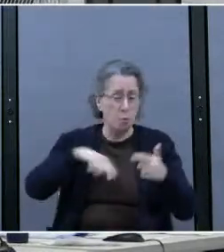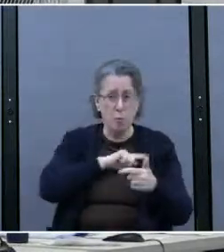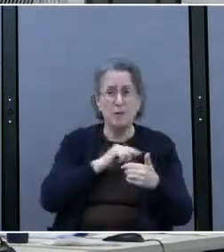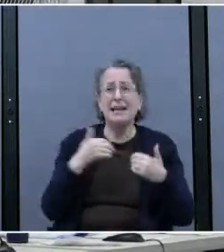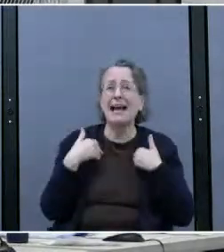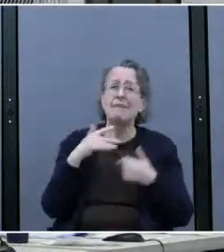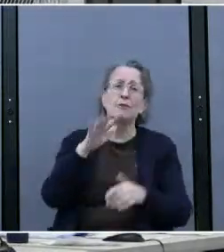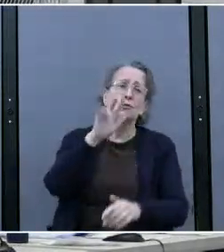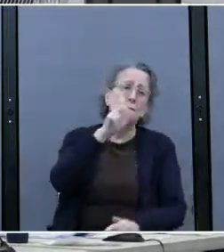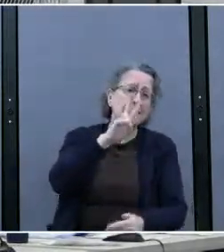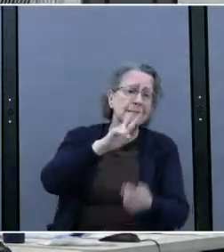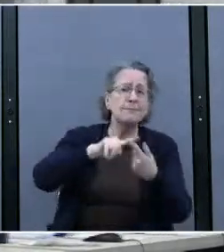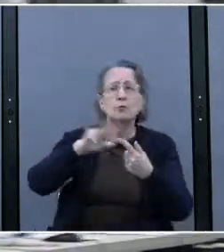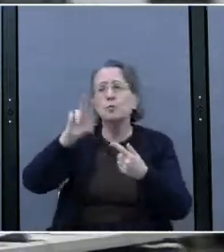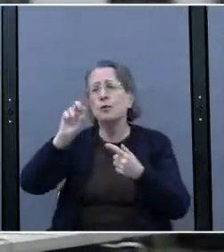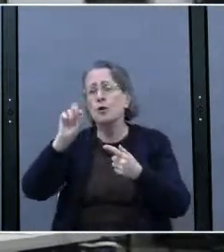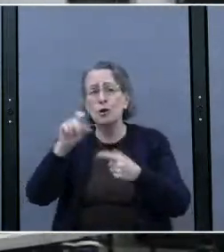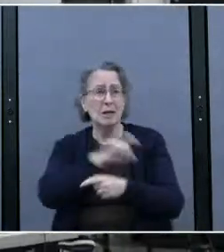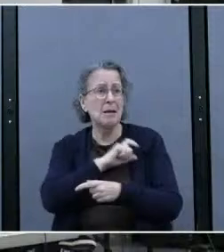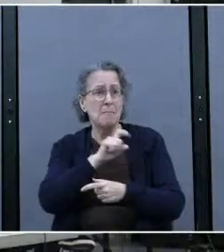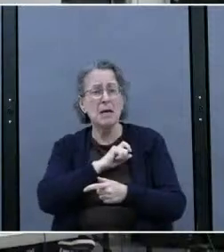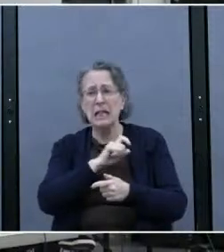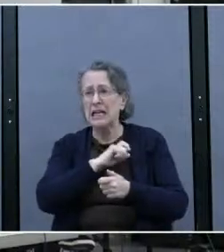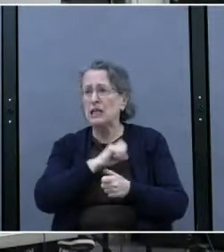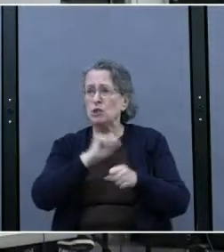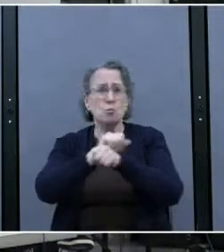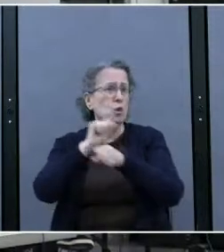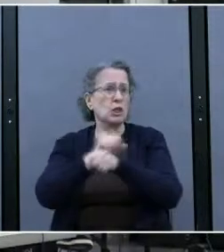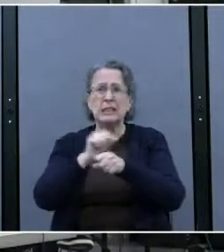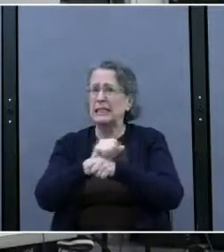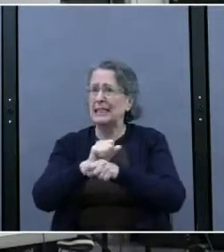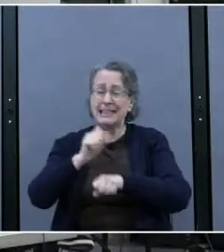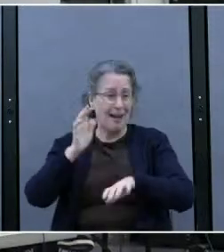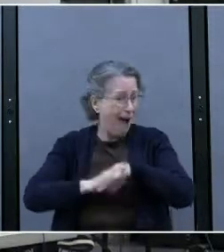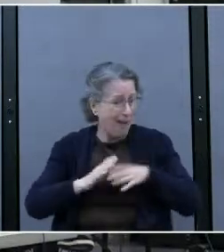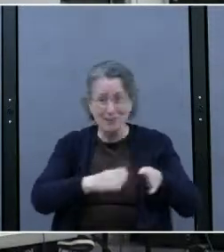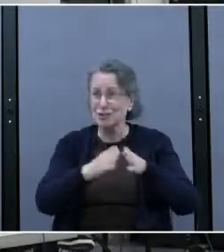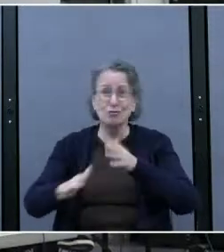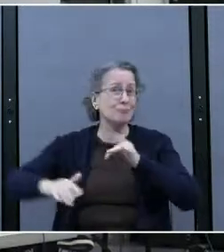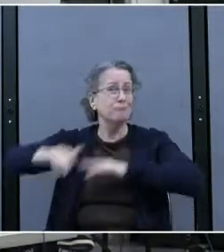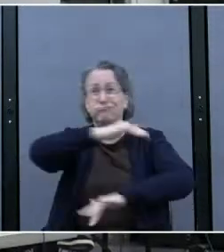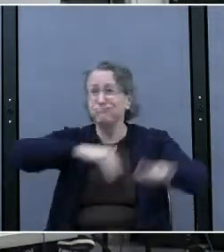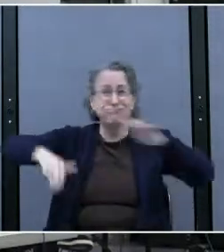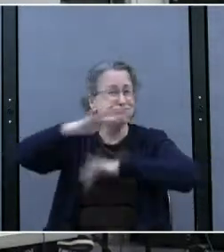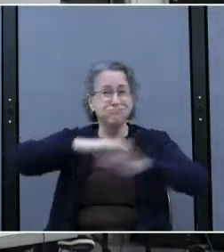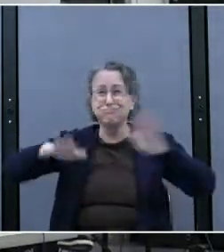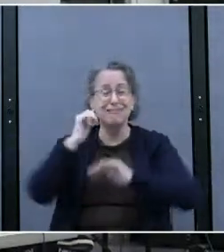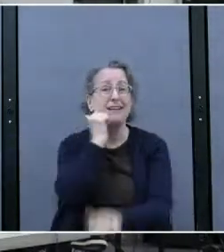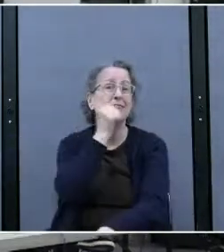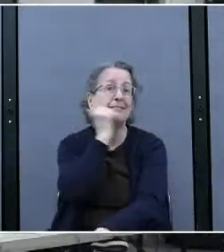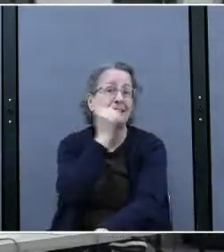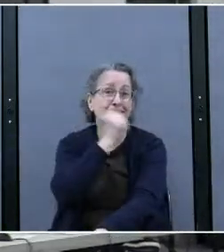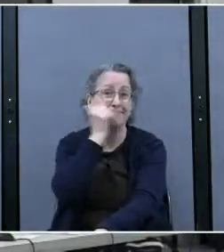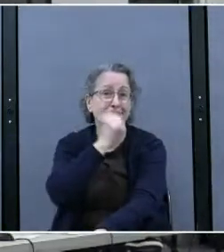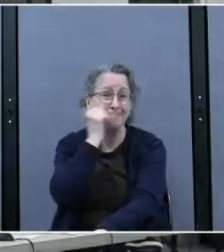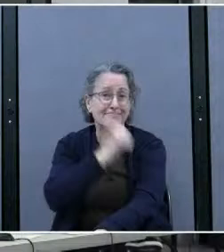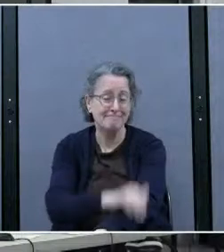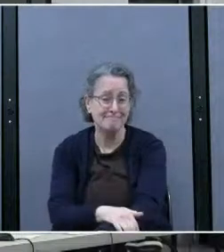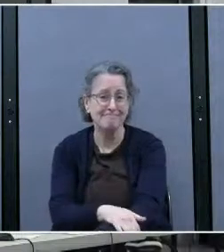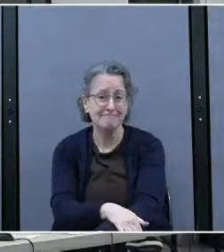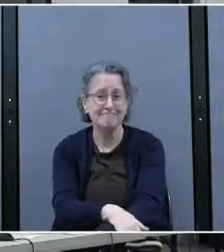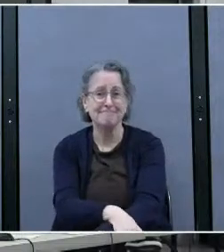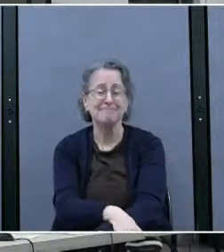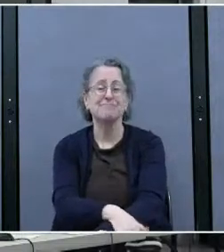necessary at this time. So you ask about the last 5 years, and I